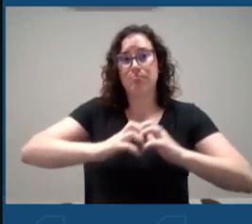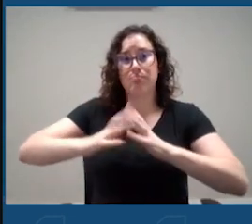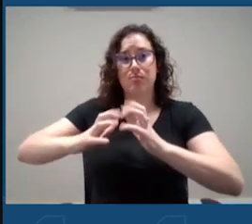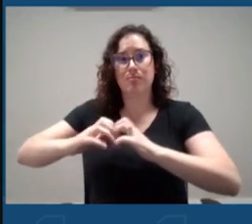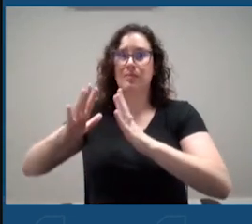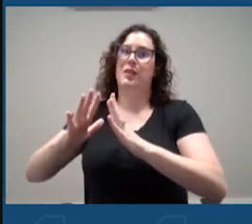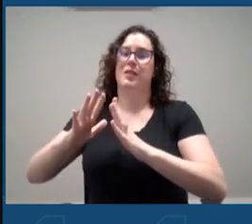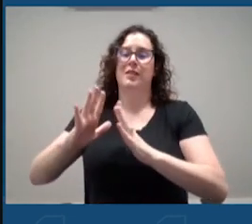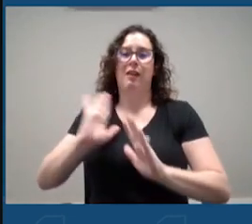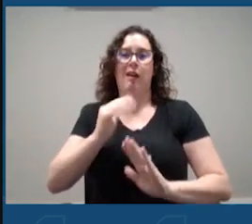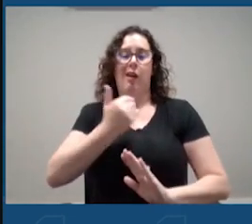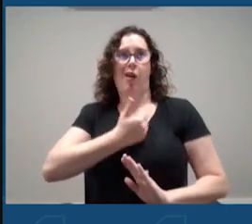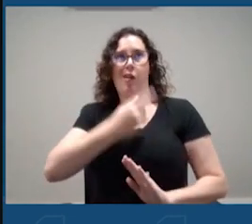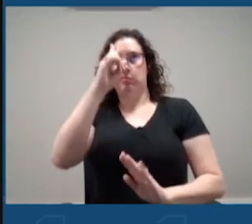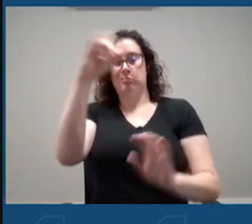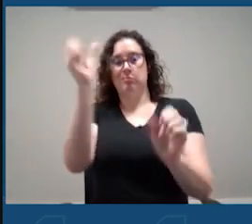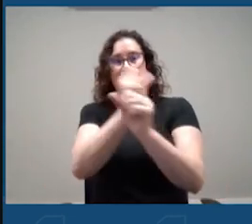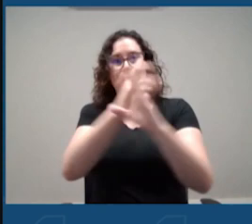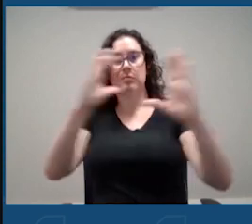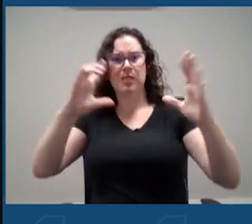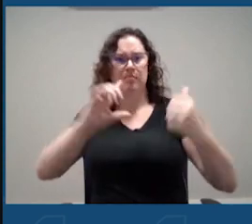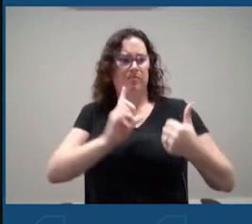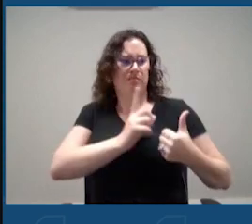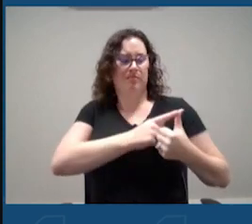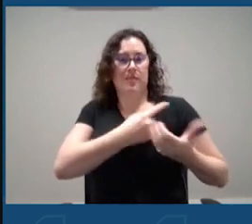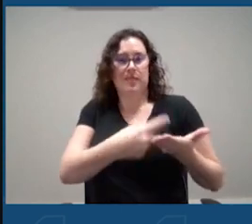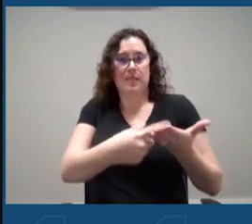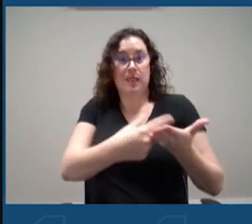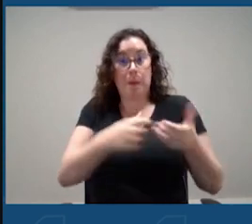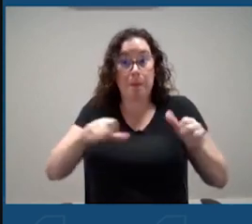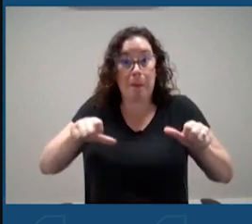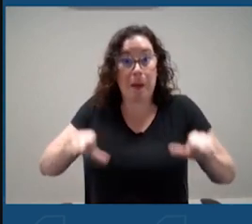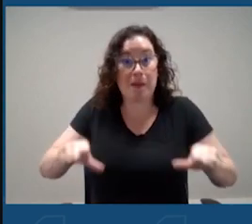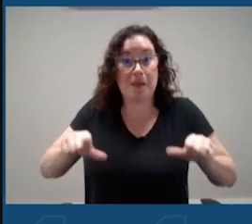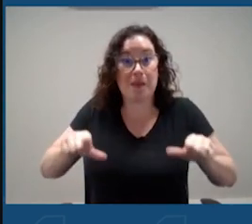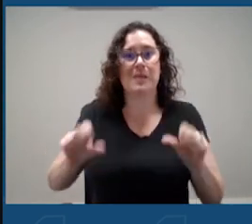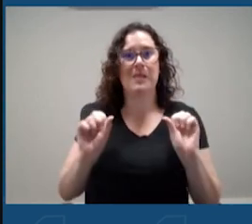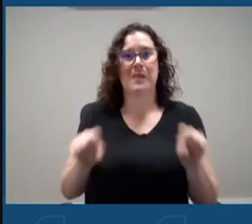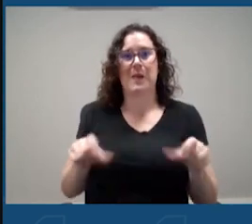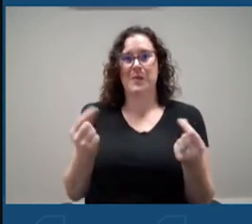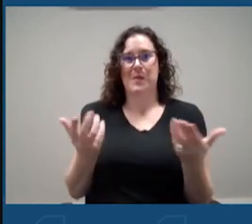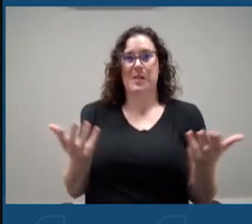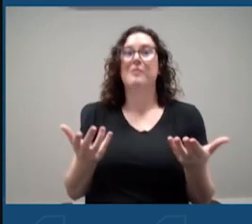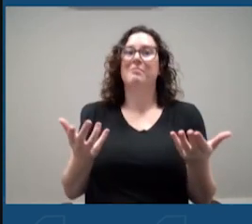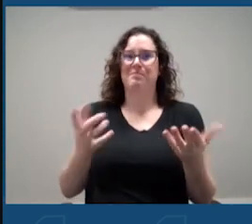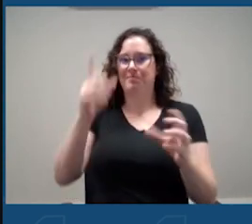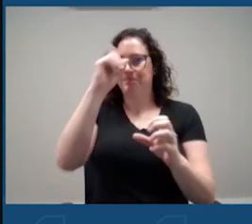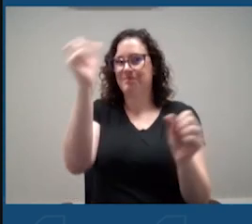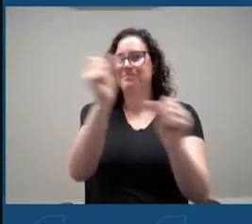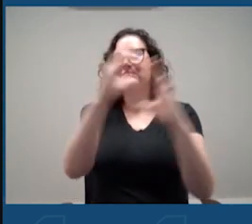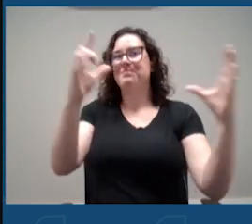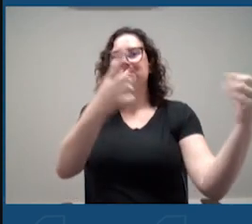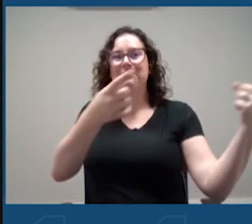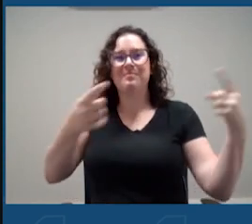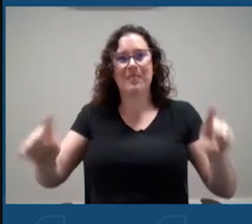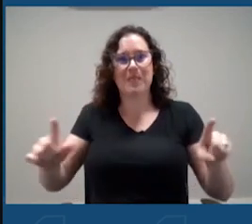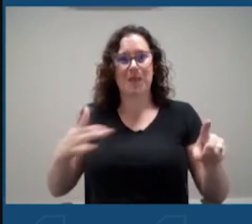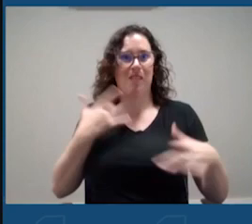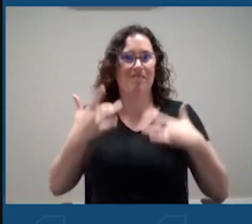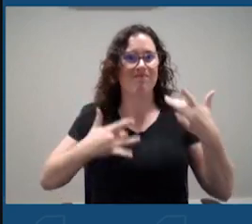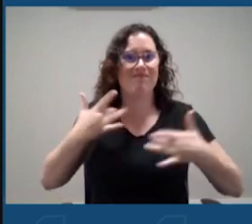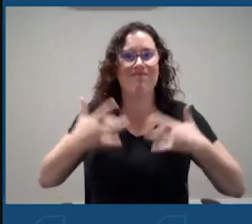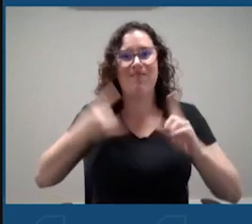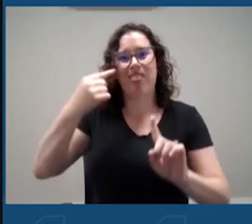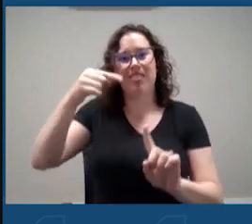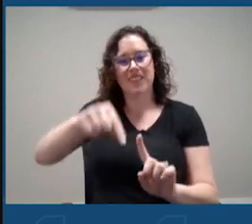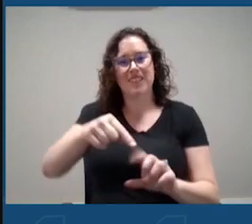when we first were talking about the possibilities of what we could do here. And so I'm energized by this as well. Also, I'm